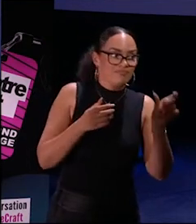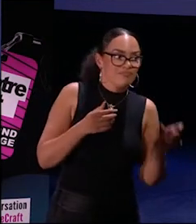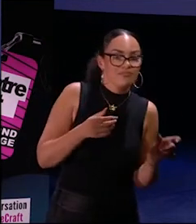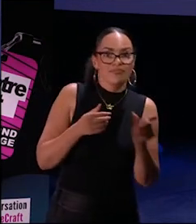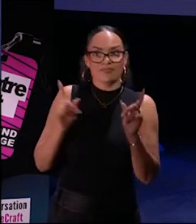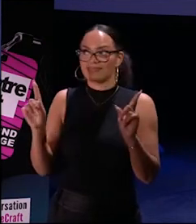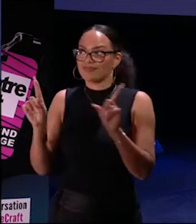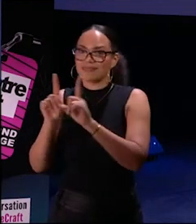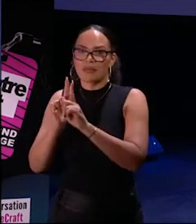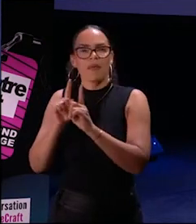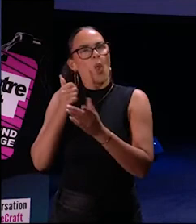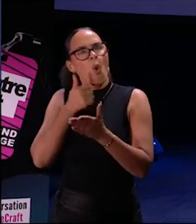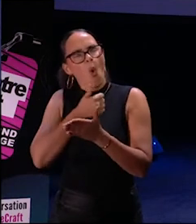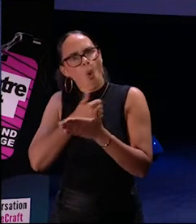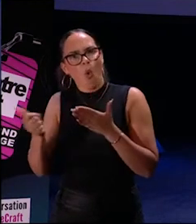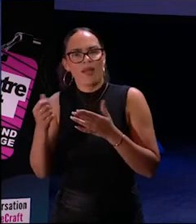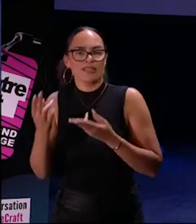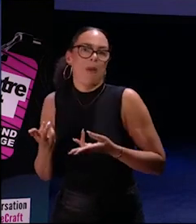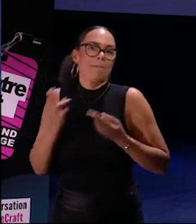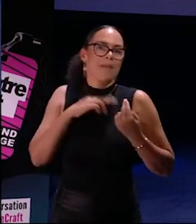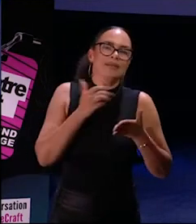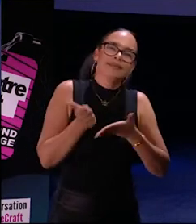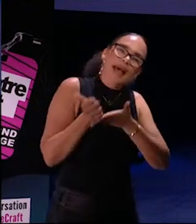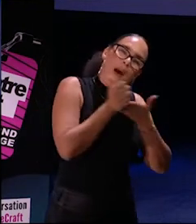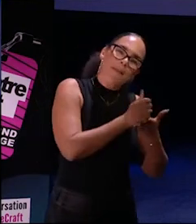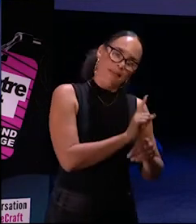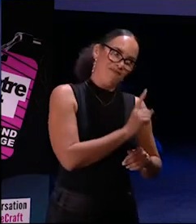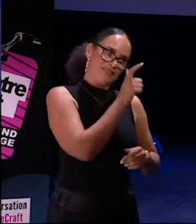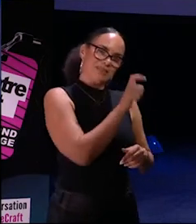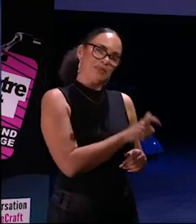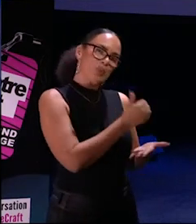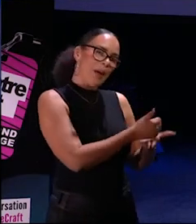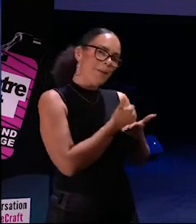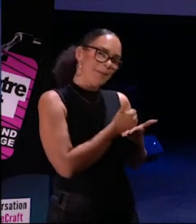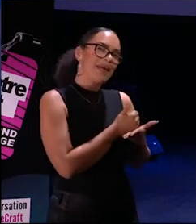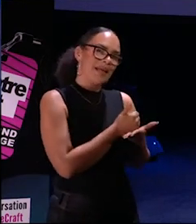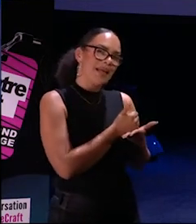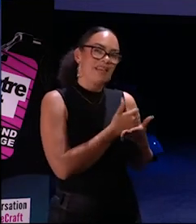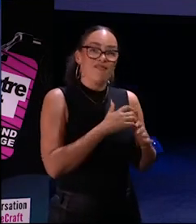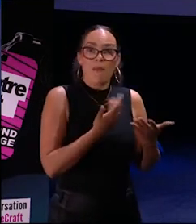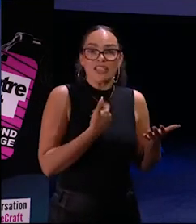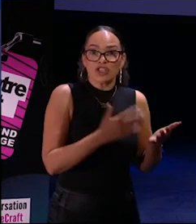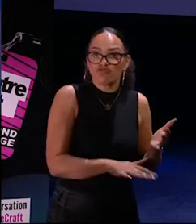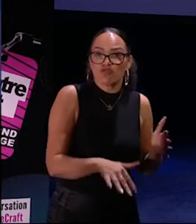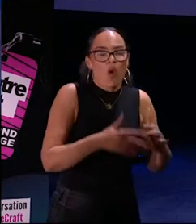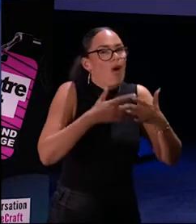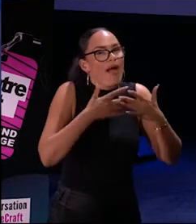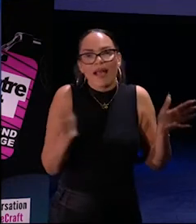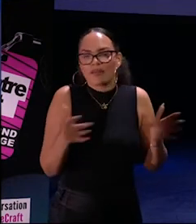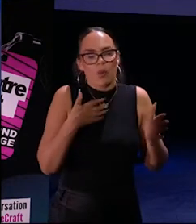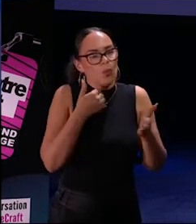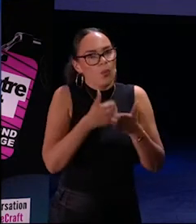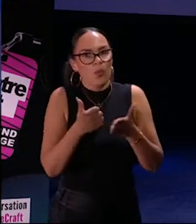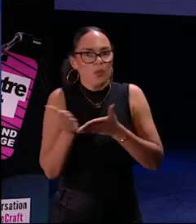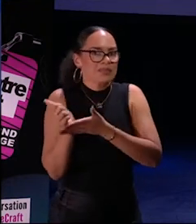But I will always go back, whether it's on a really, really small thing or it's something for my kids or something, I will always go back and